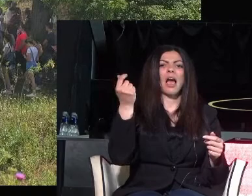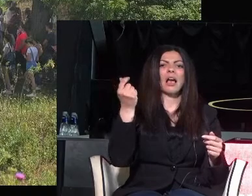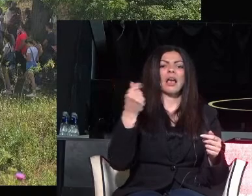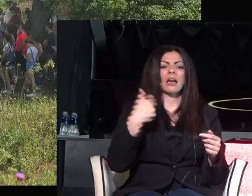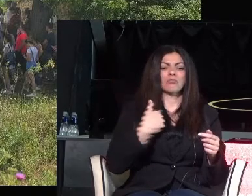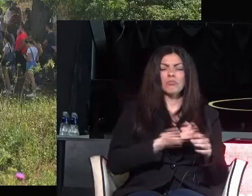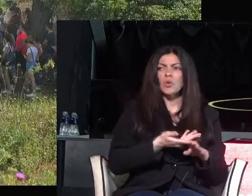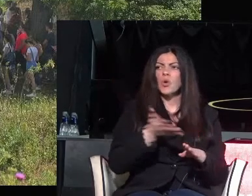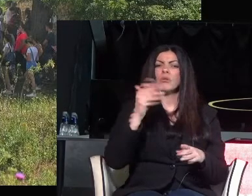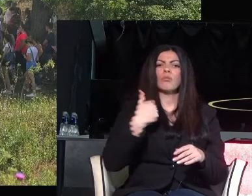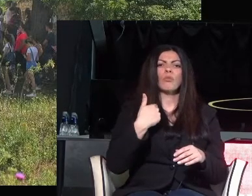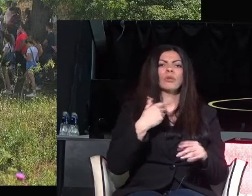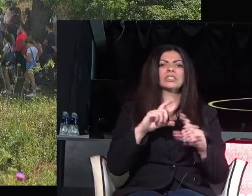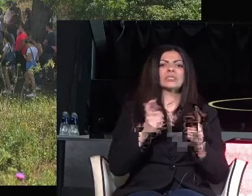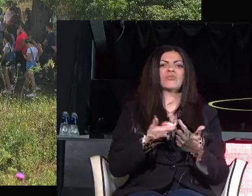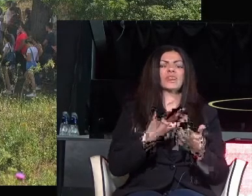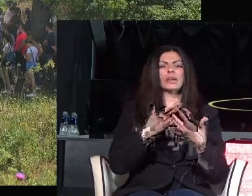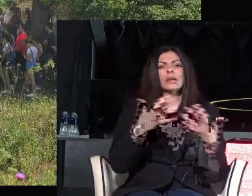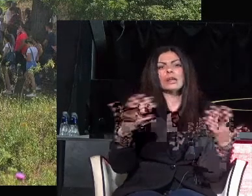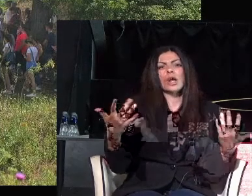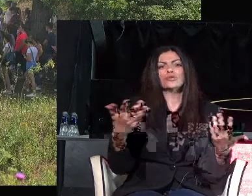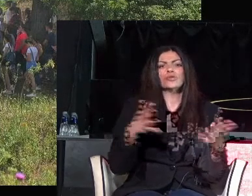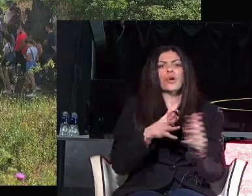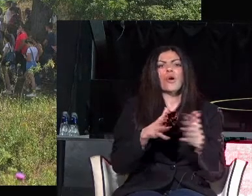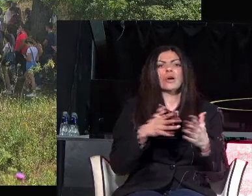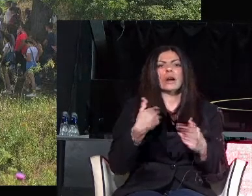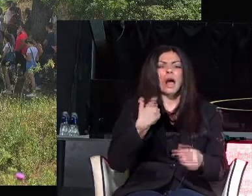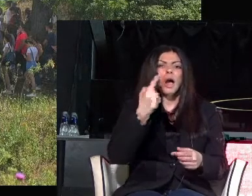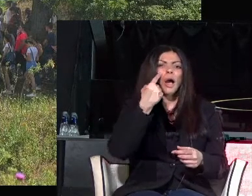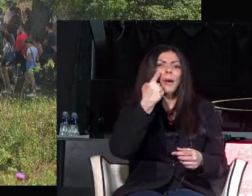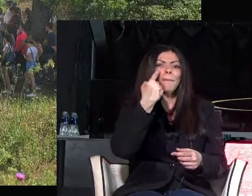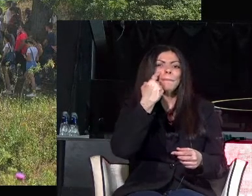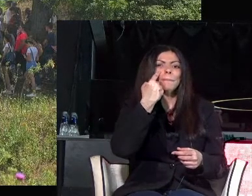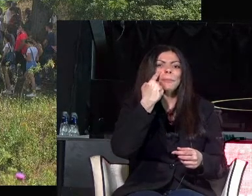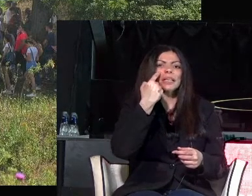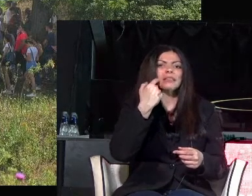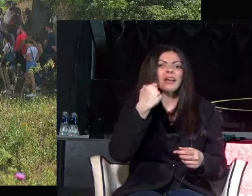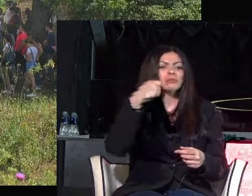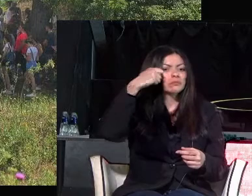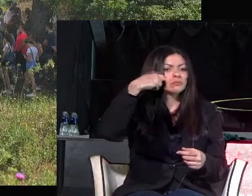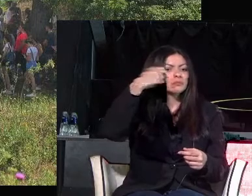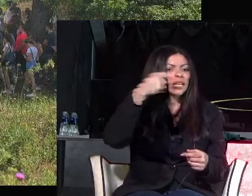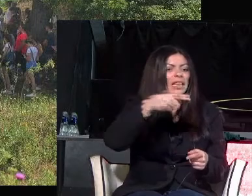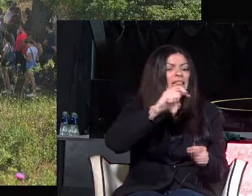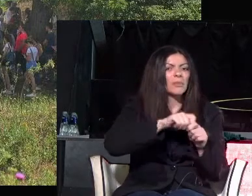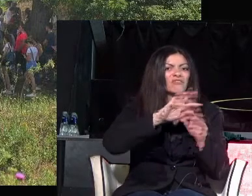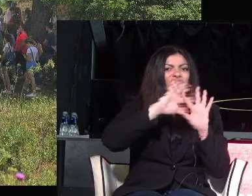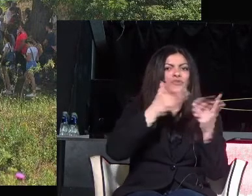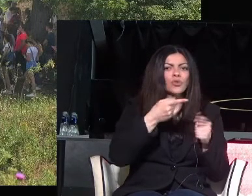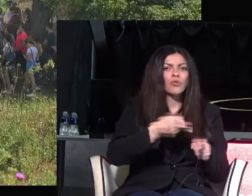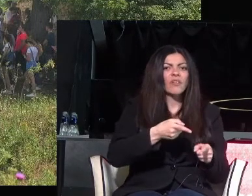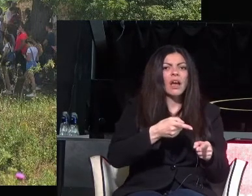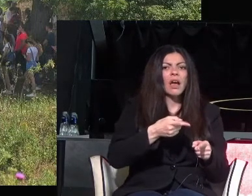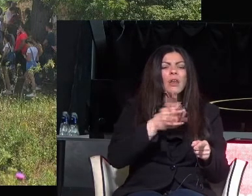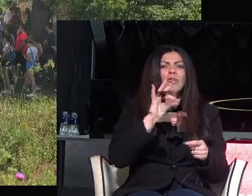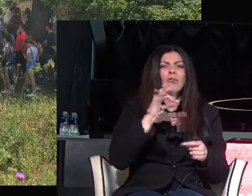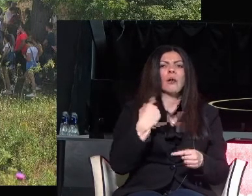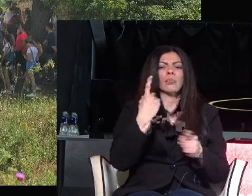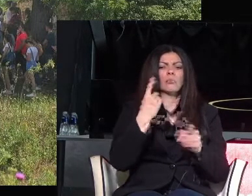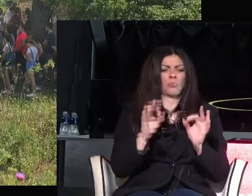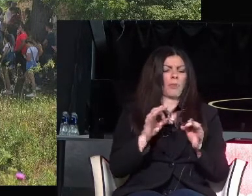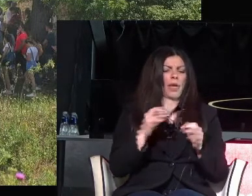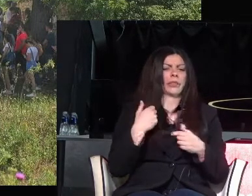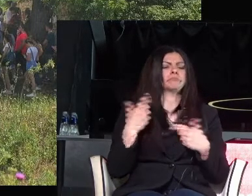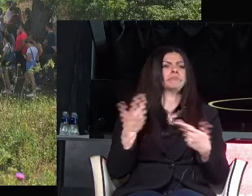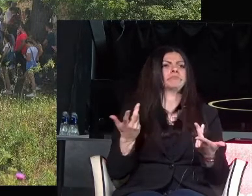do with this place is to reenact the history class that I never had, and